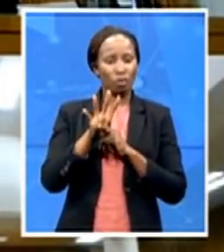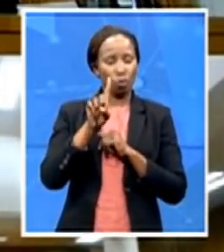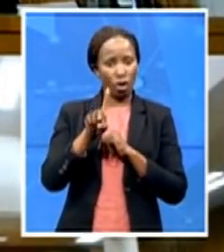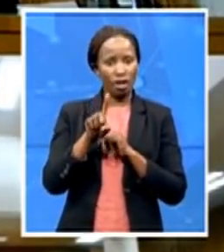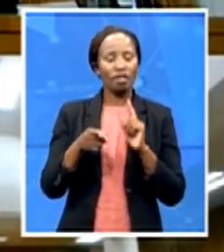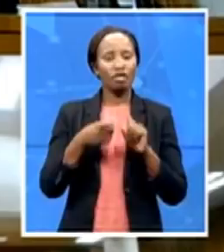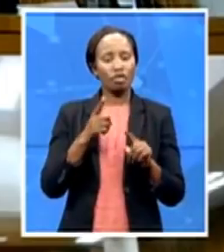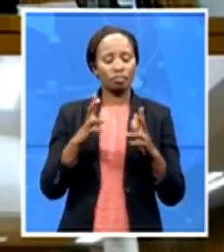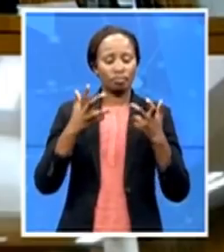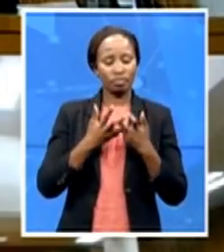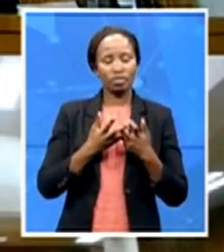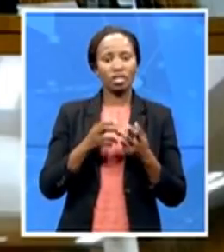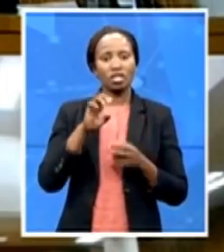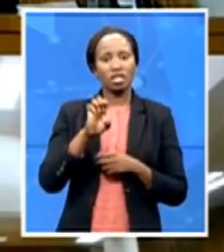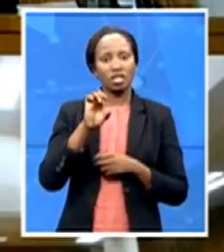impeachment.